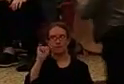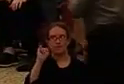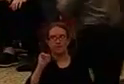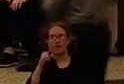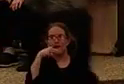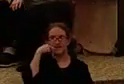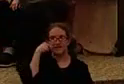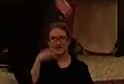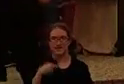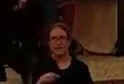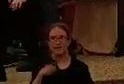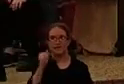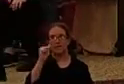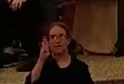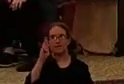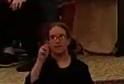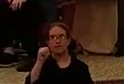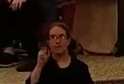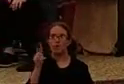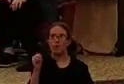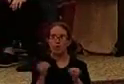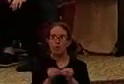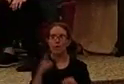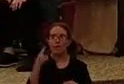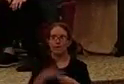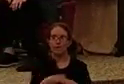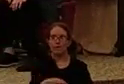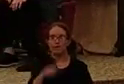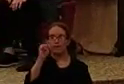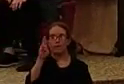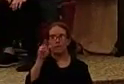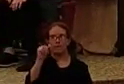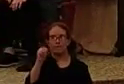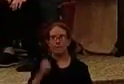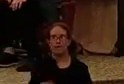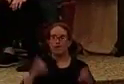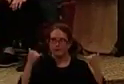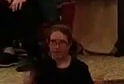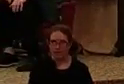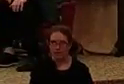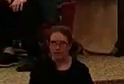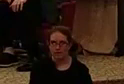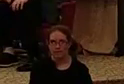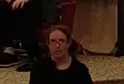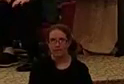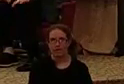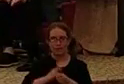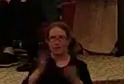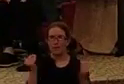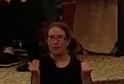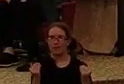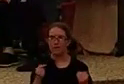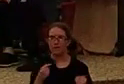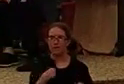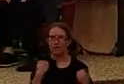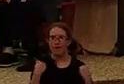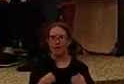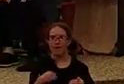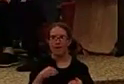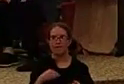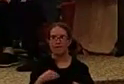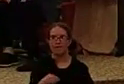he said, Abram, no longer will your name be Abram, but now I'm changing. Oh, come on. We've got a